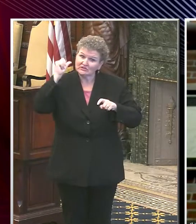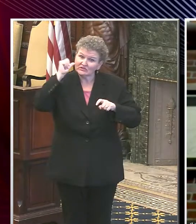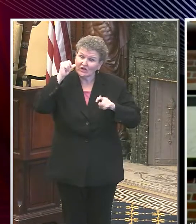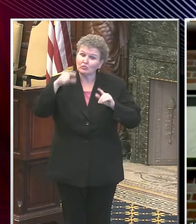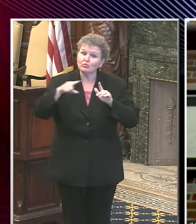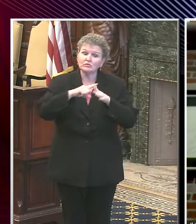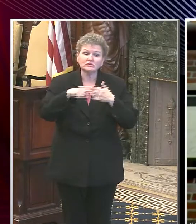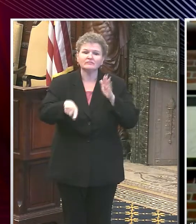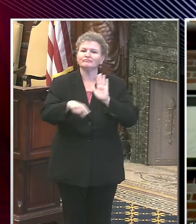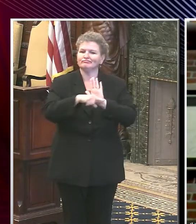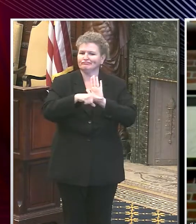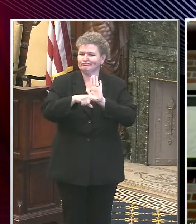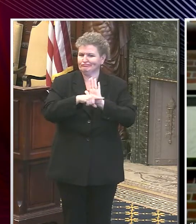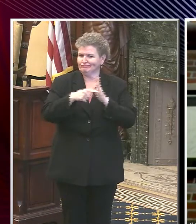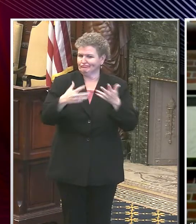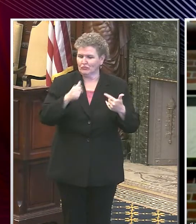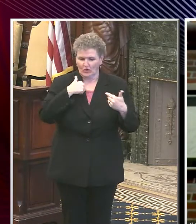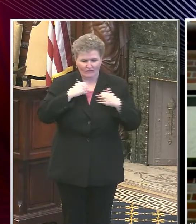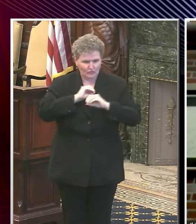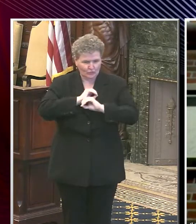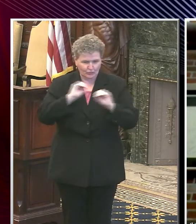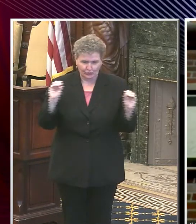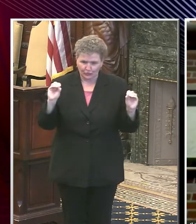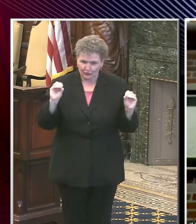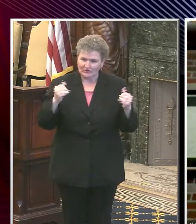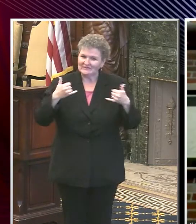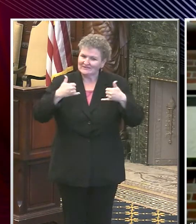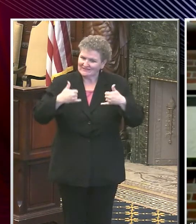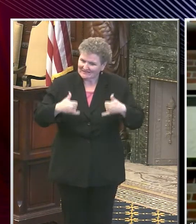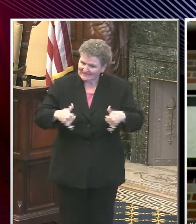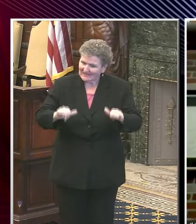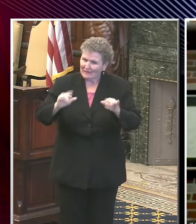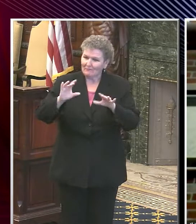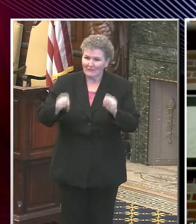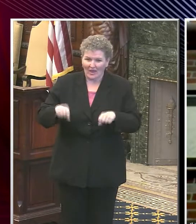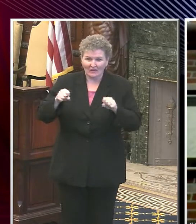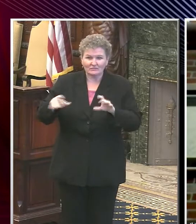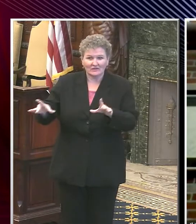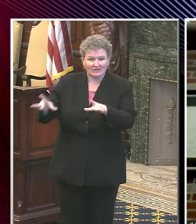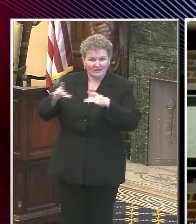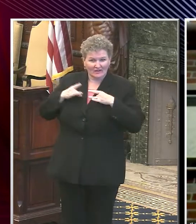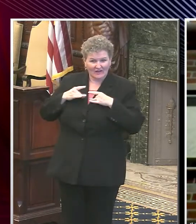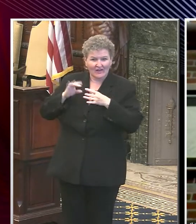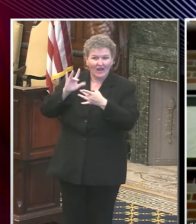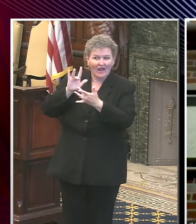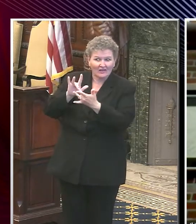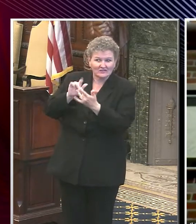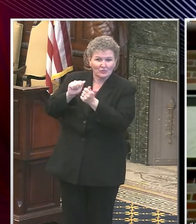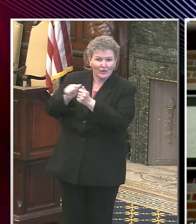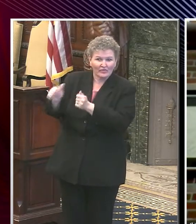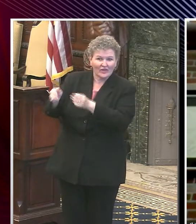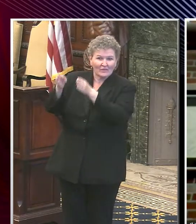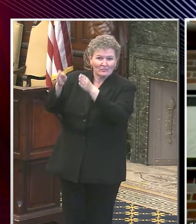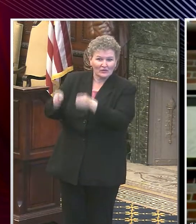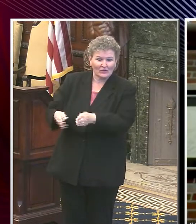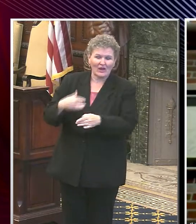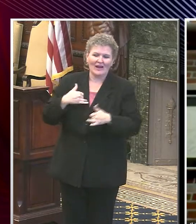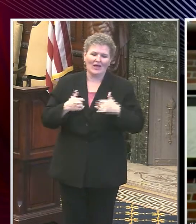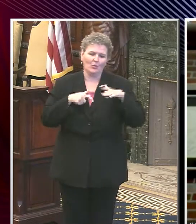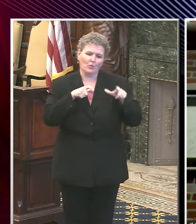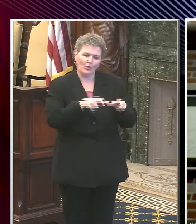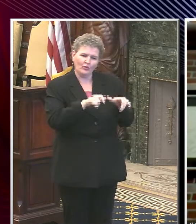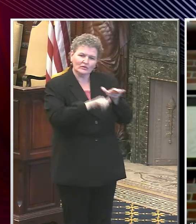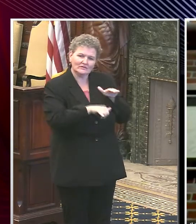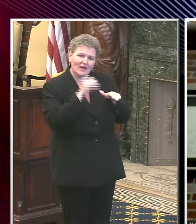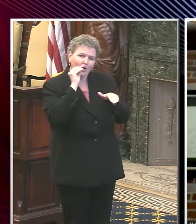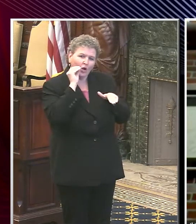came back negative. Still, because of that contact, I need to continue to self-quarantine and will be tested again next week. I